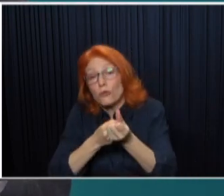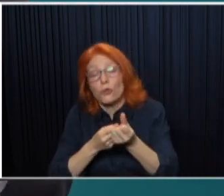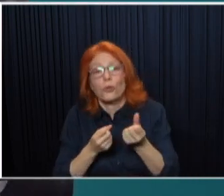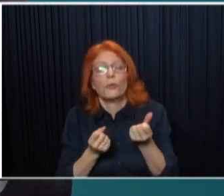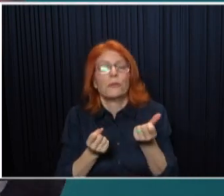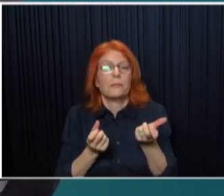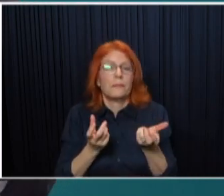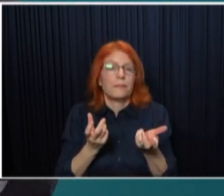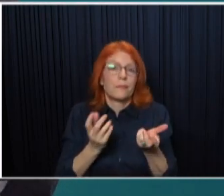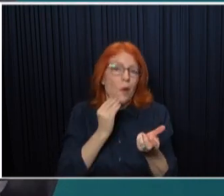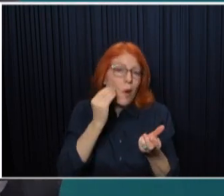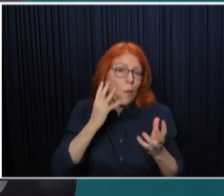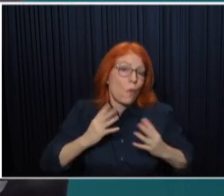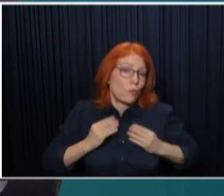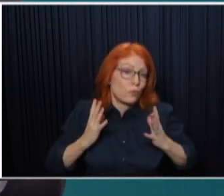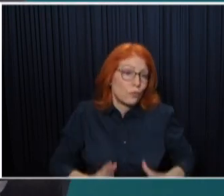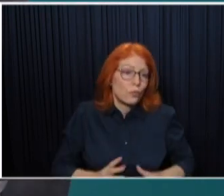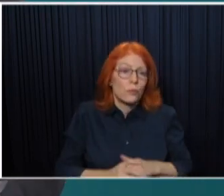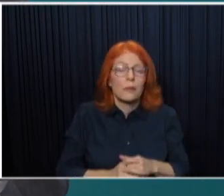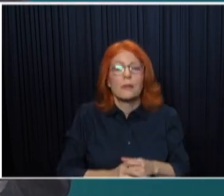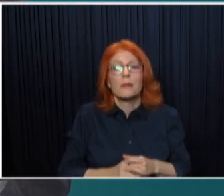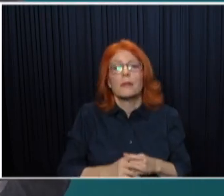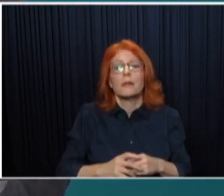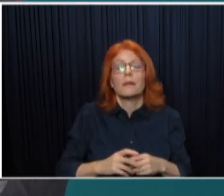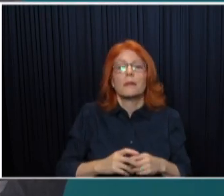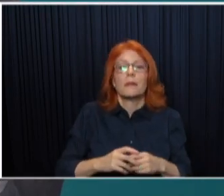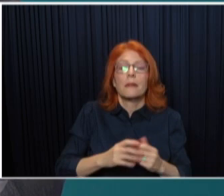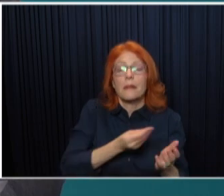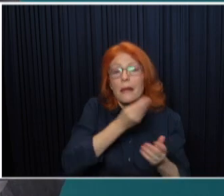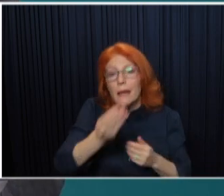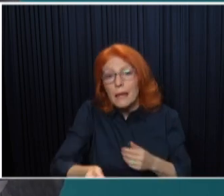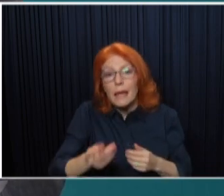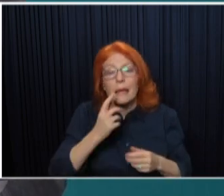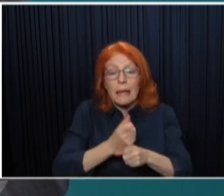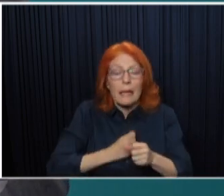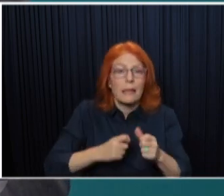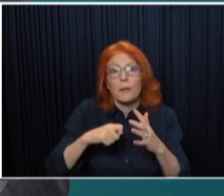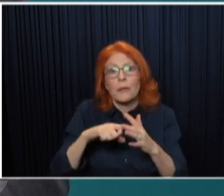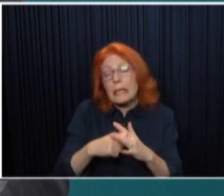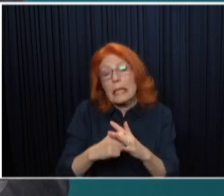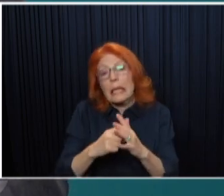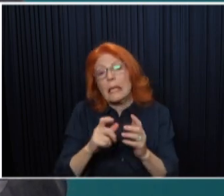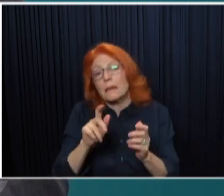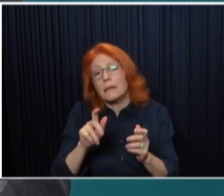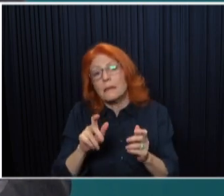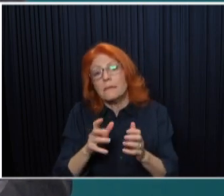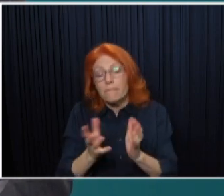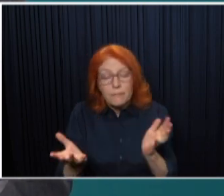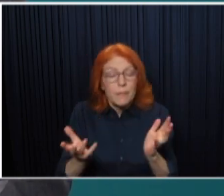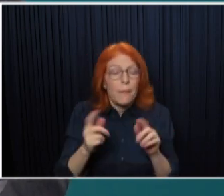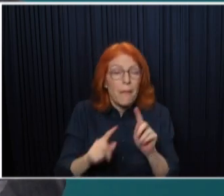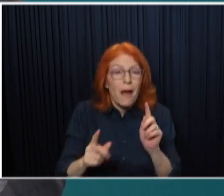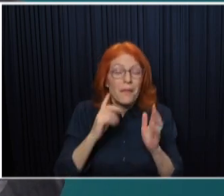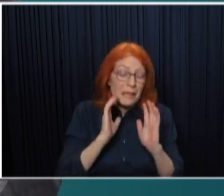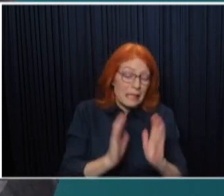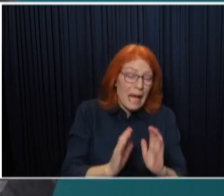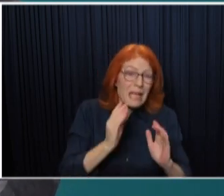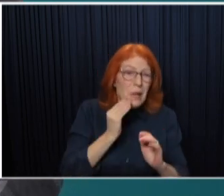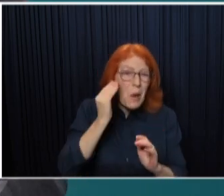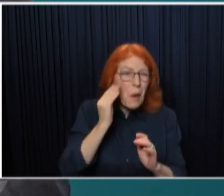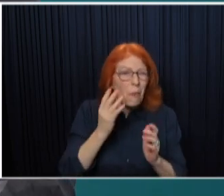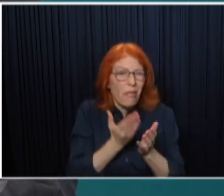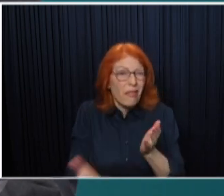home ownership, paths to home ownership, getting your keys. But as far as the tiny homes